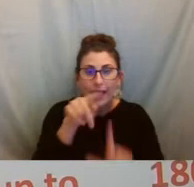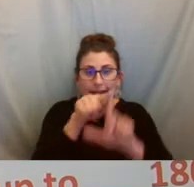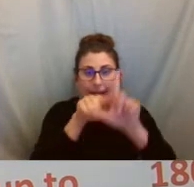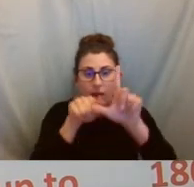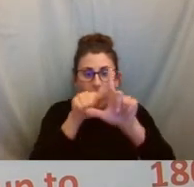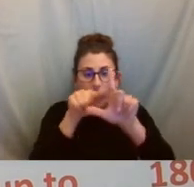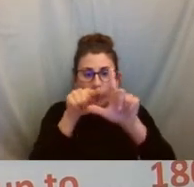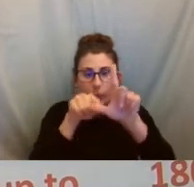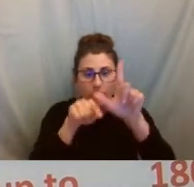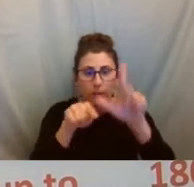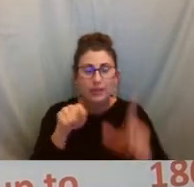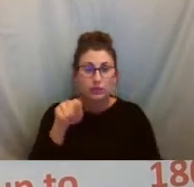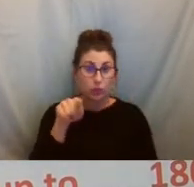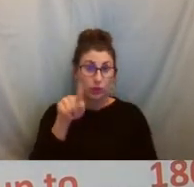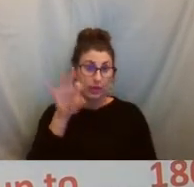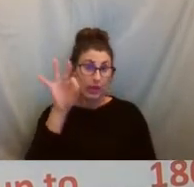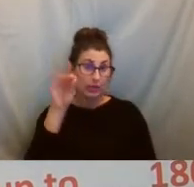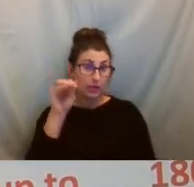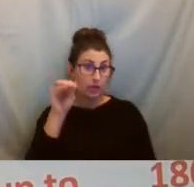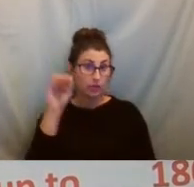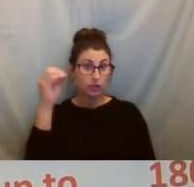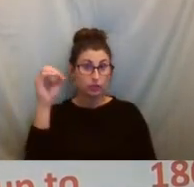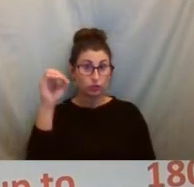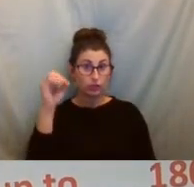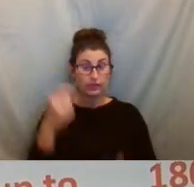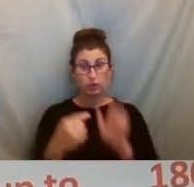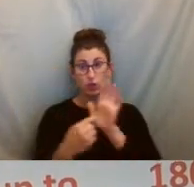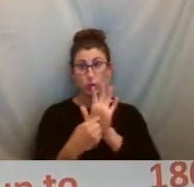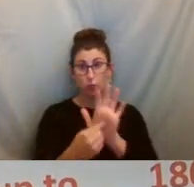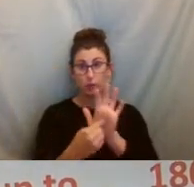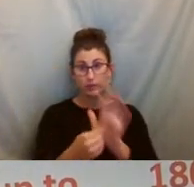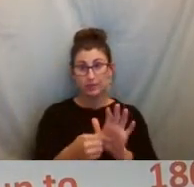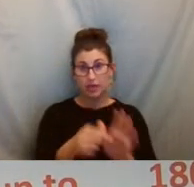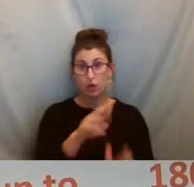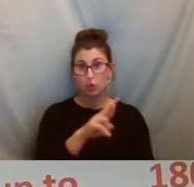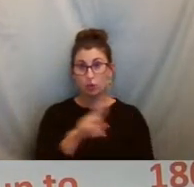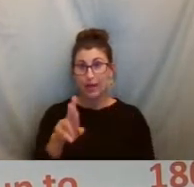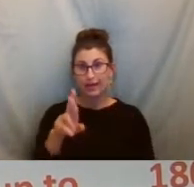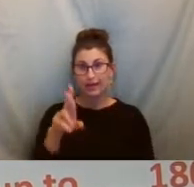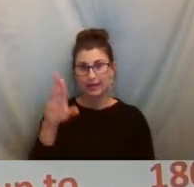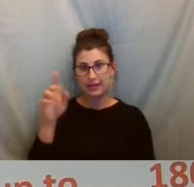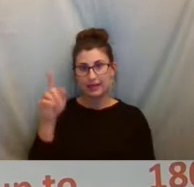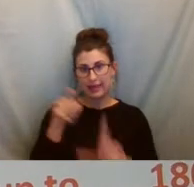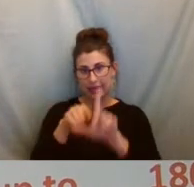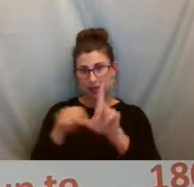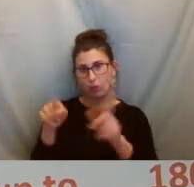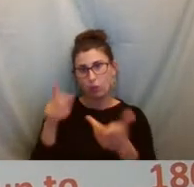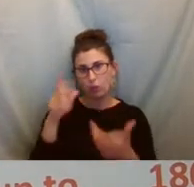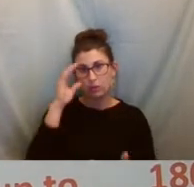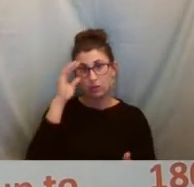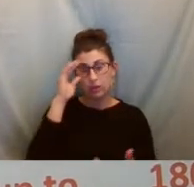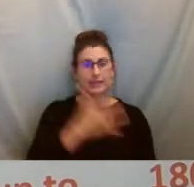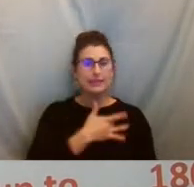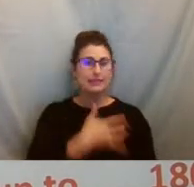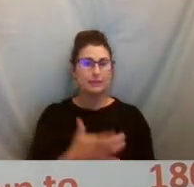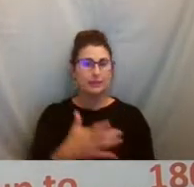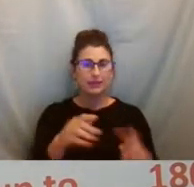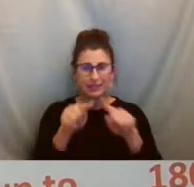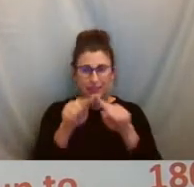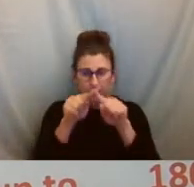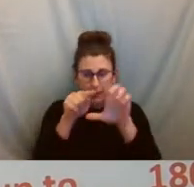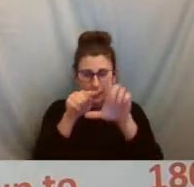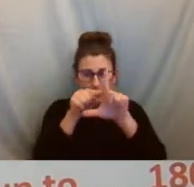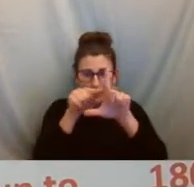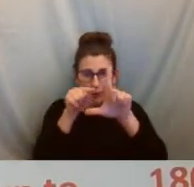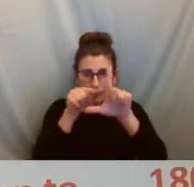combined. 90 degrees represents a right angle. Okay, a right angle is 90 degrees. And usually this box right